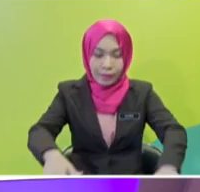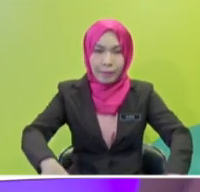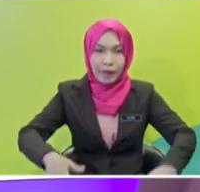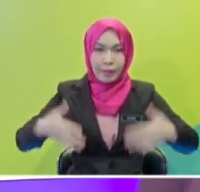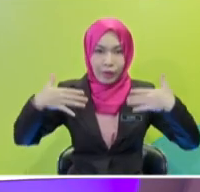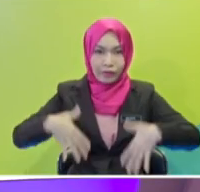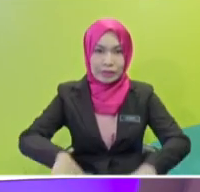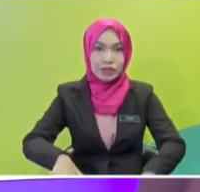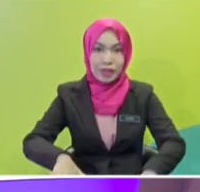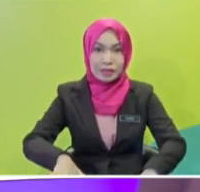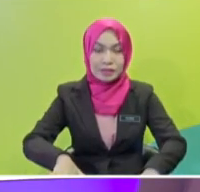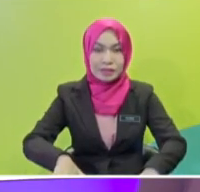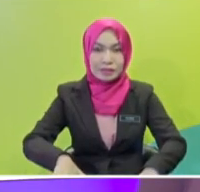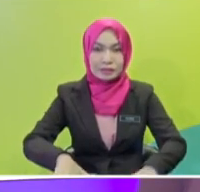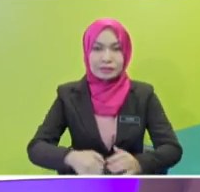Okay. So